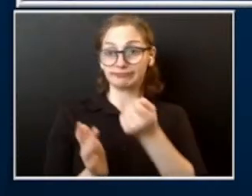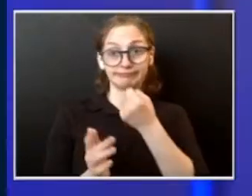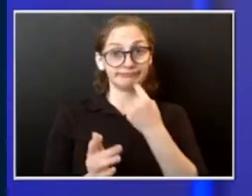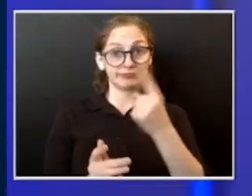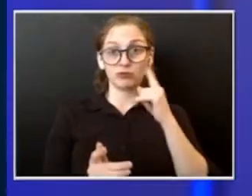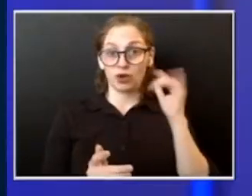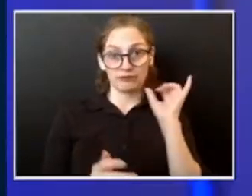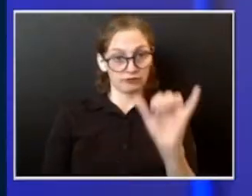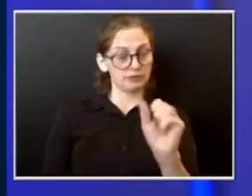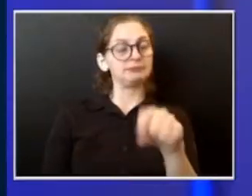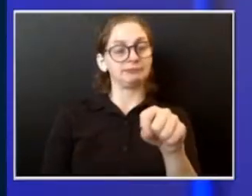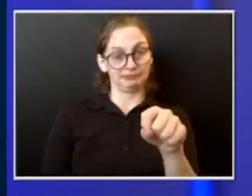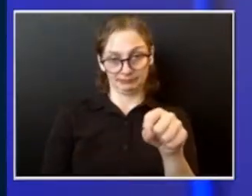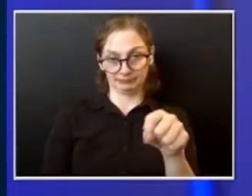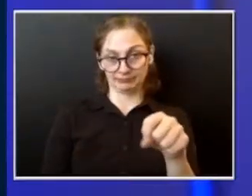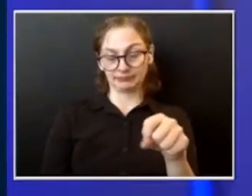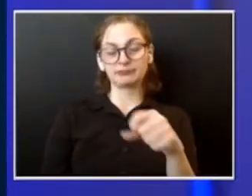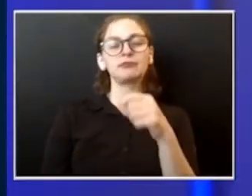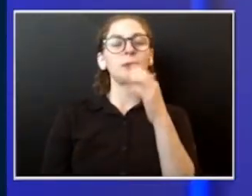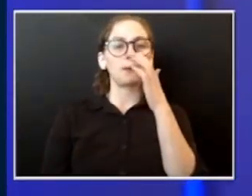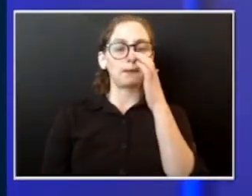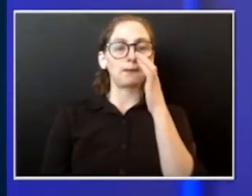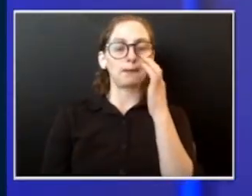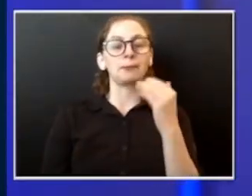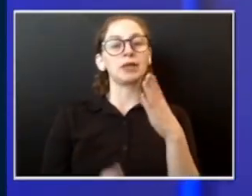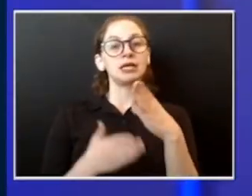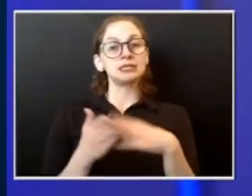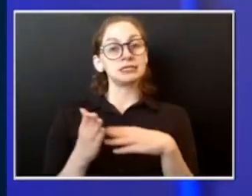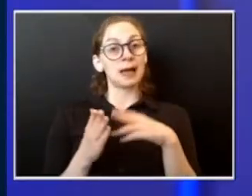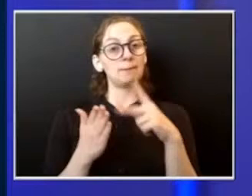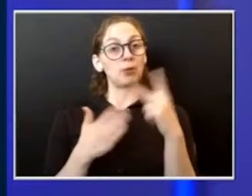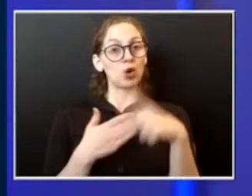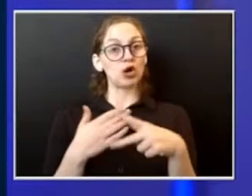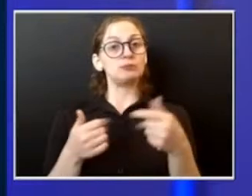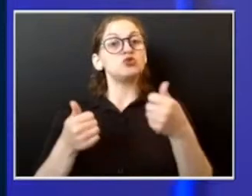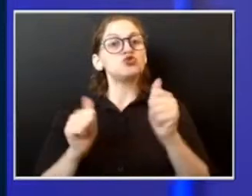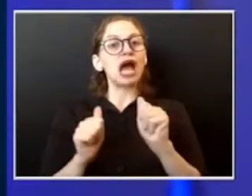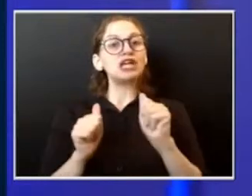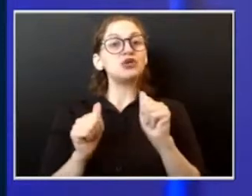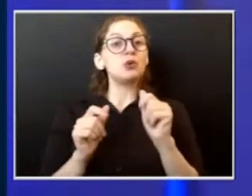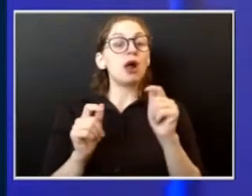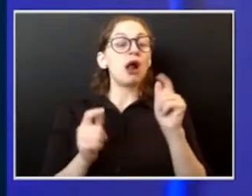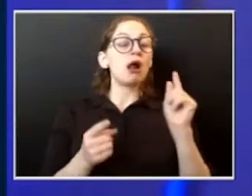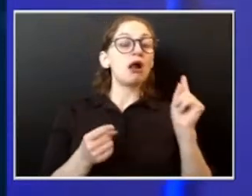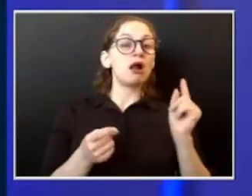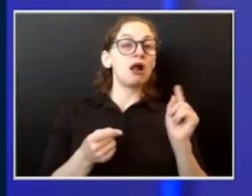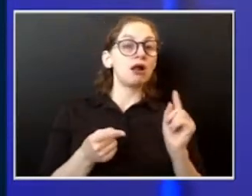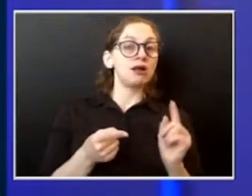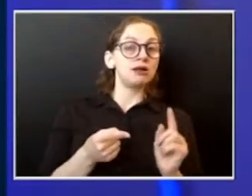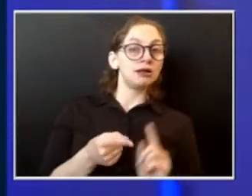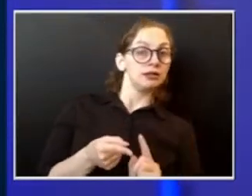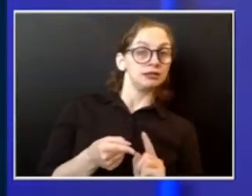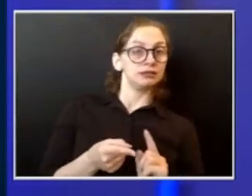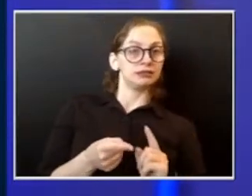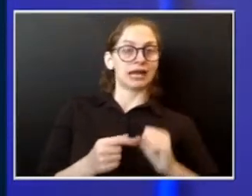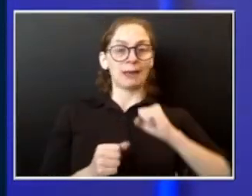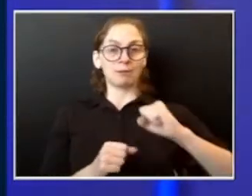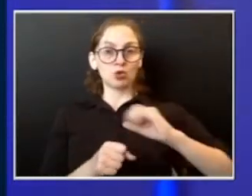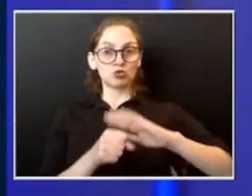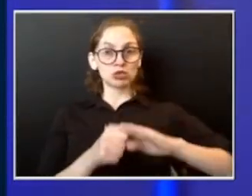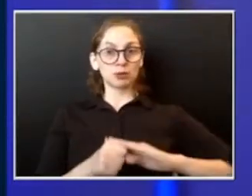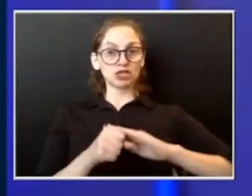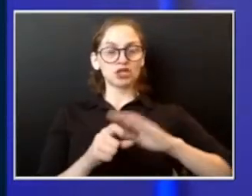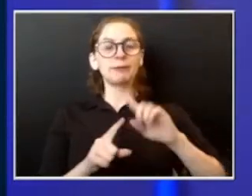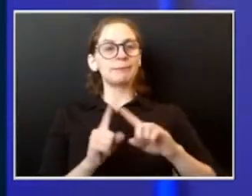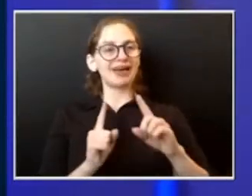thing. there are some programs that try to wean people off immunosuppression, but overall, those are most likely not going to be as successful.